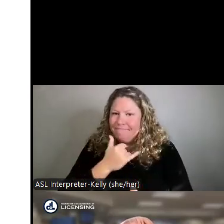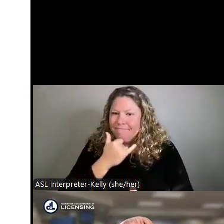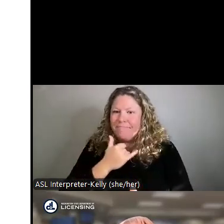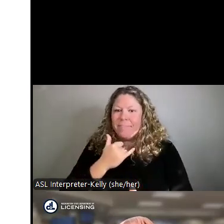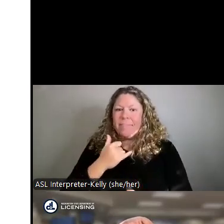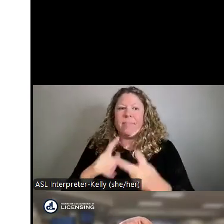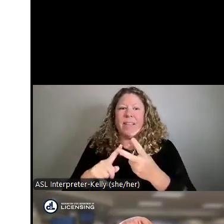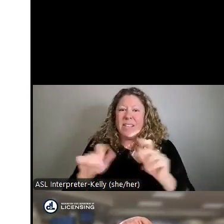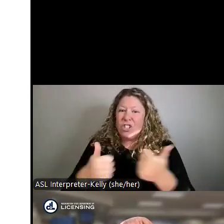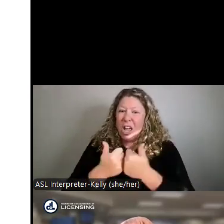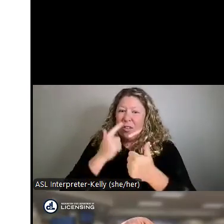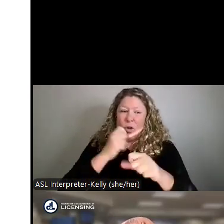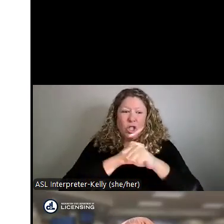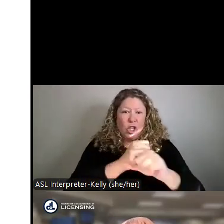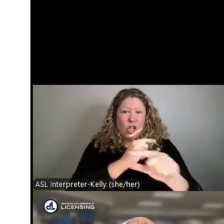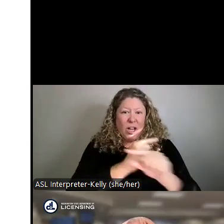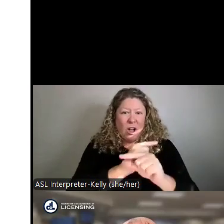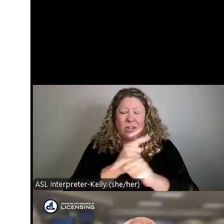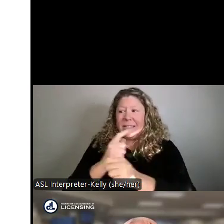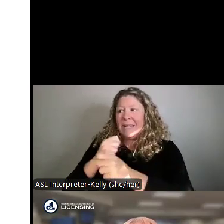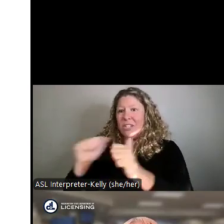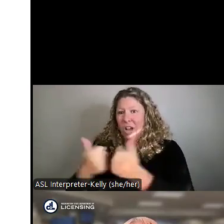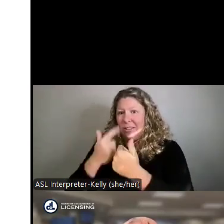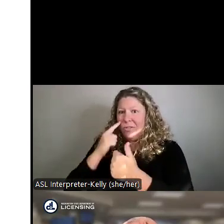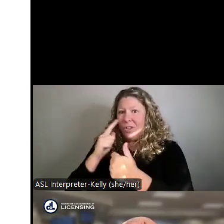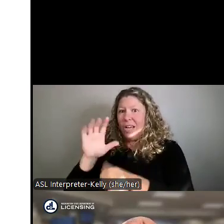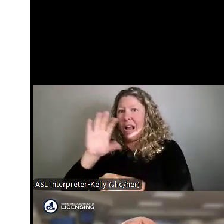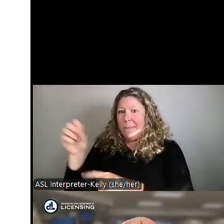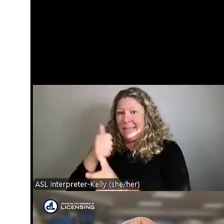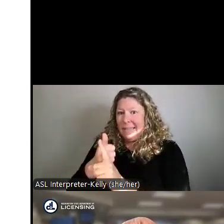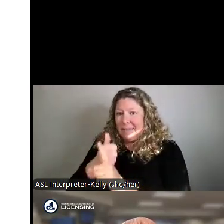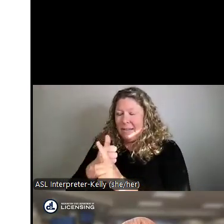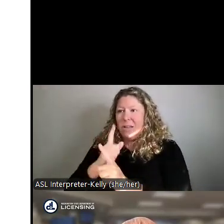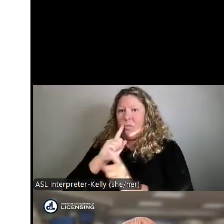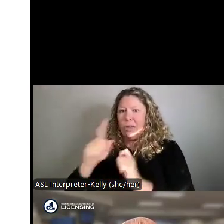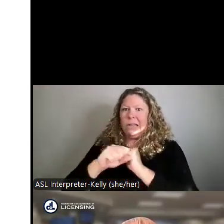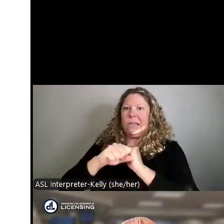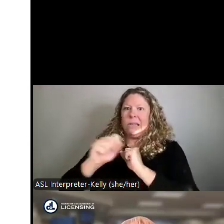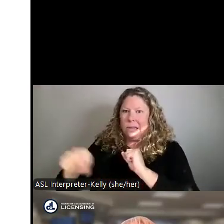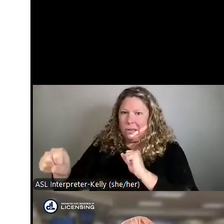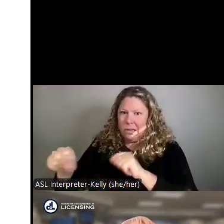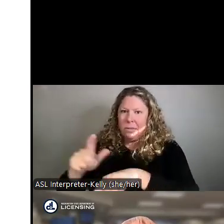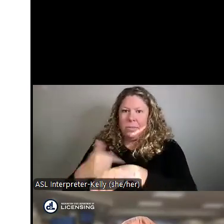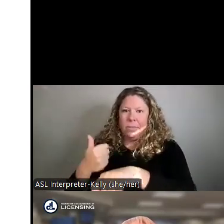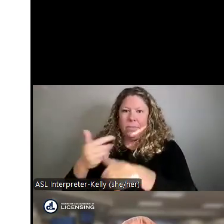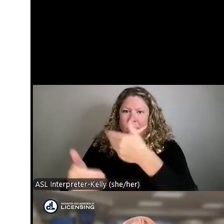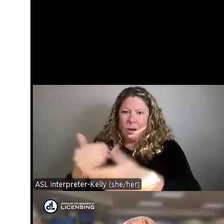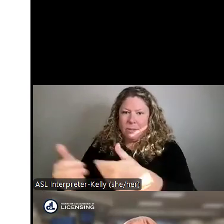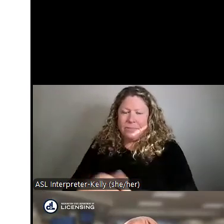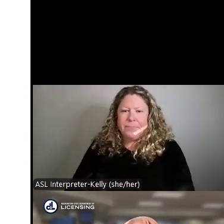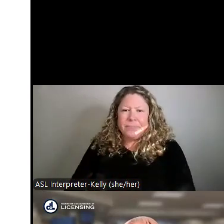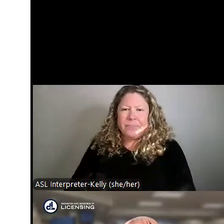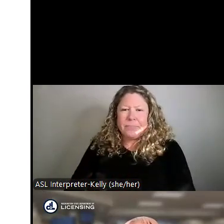both guards and companies to complete, and it was a lengthy process. Anecdotally, we knew it